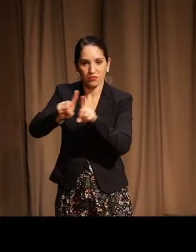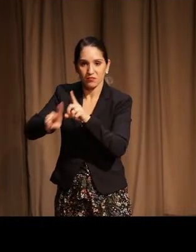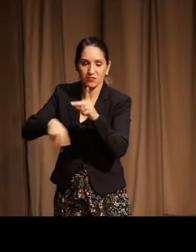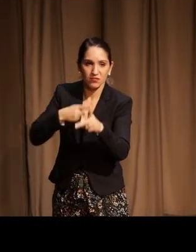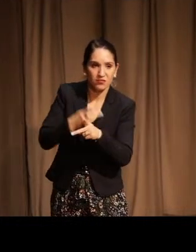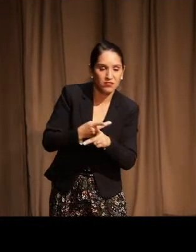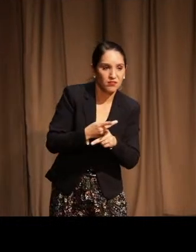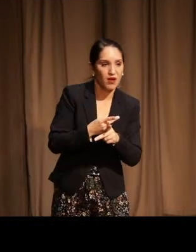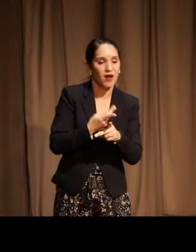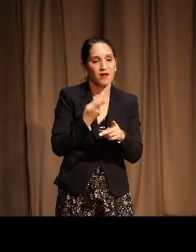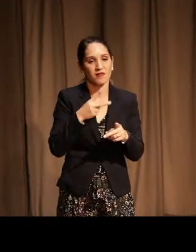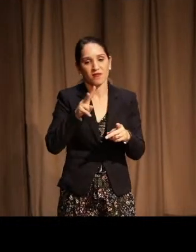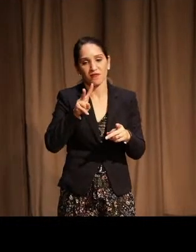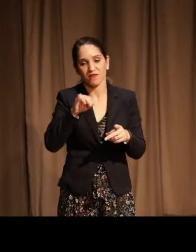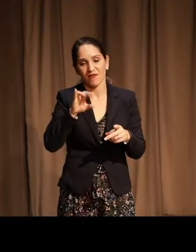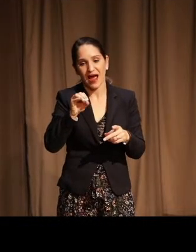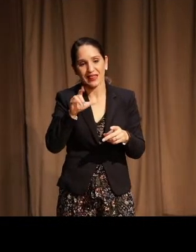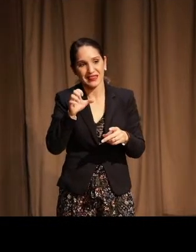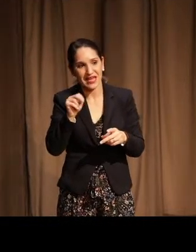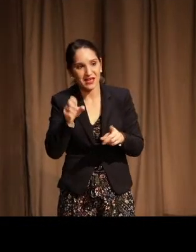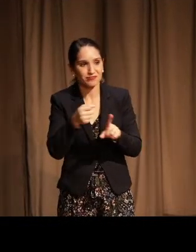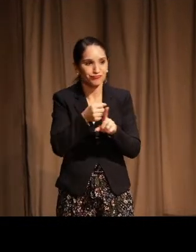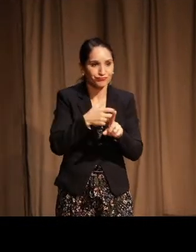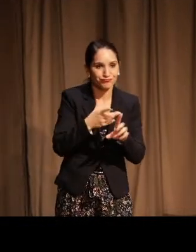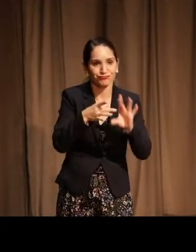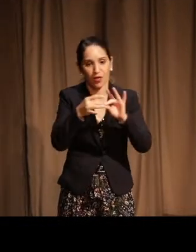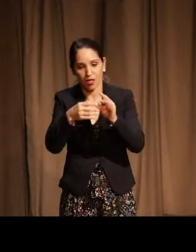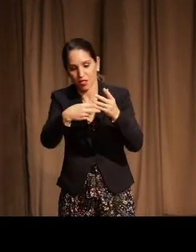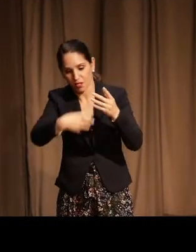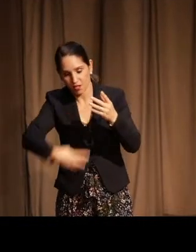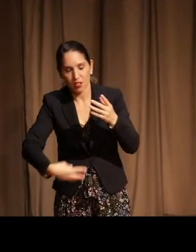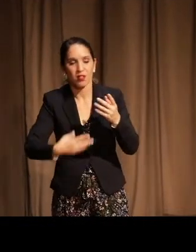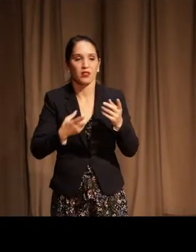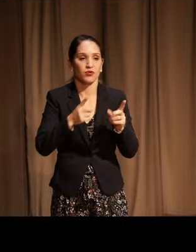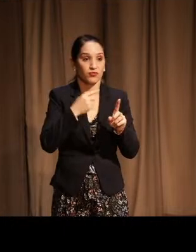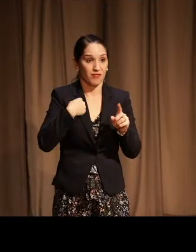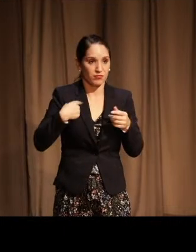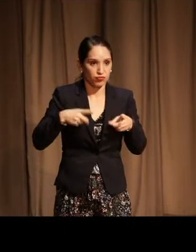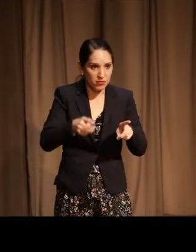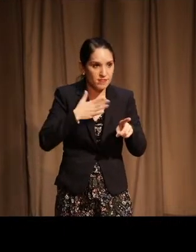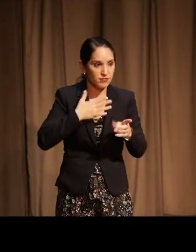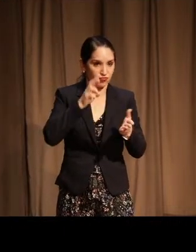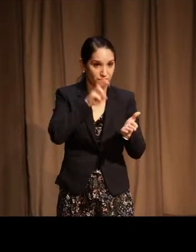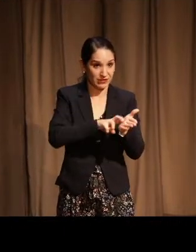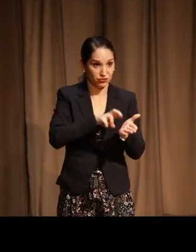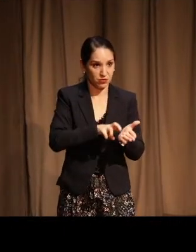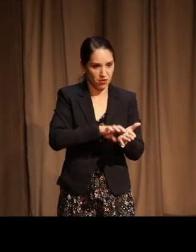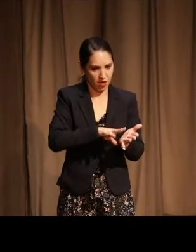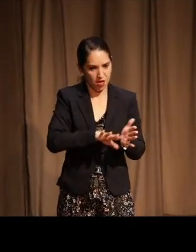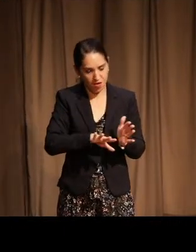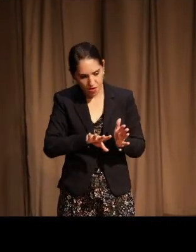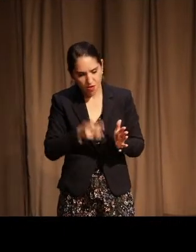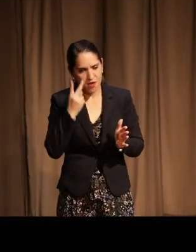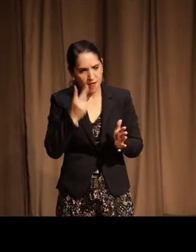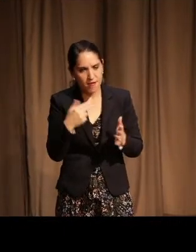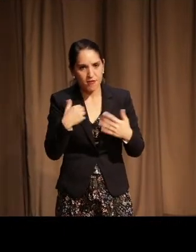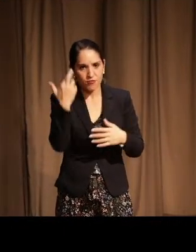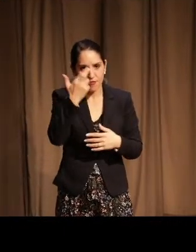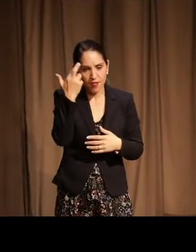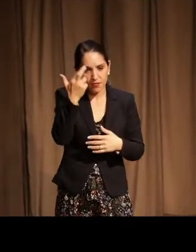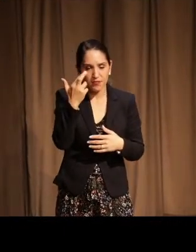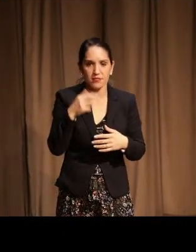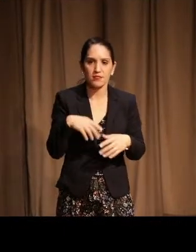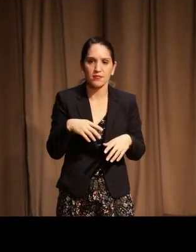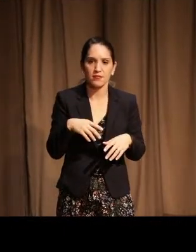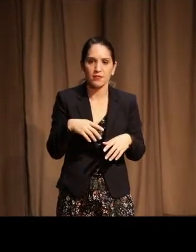violence. And during the research process, I realized that, in a way, I